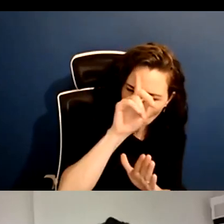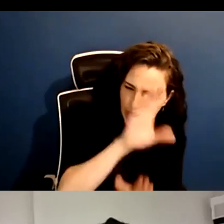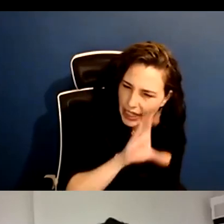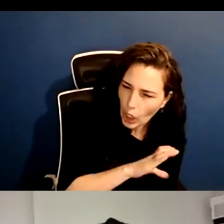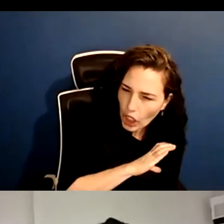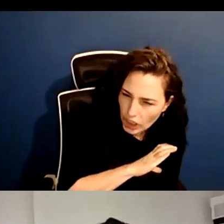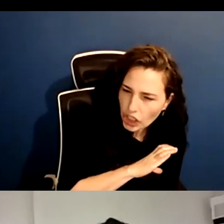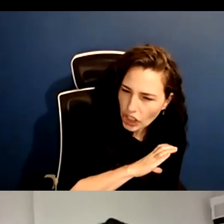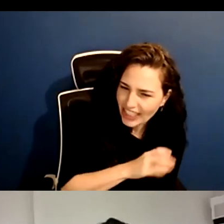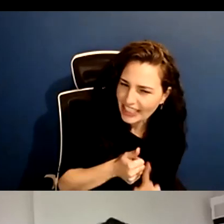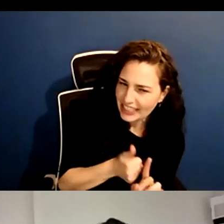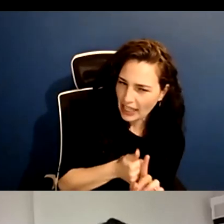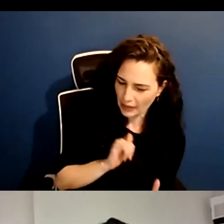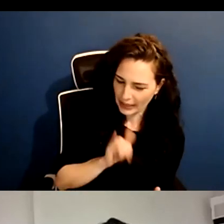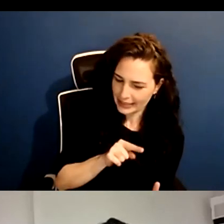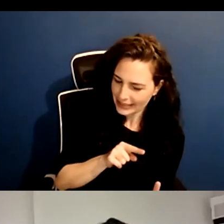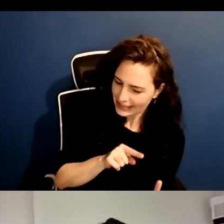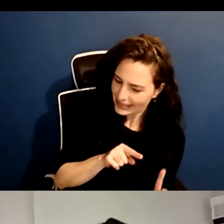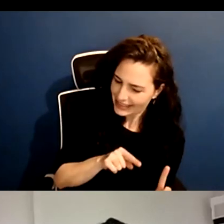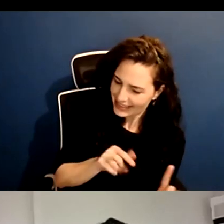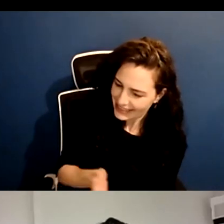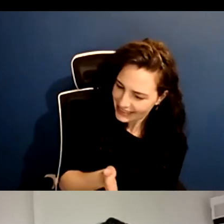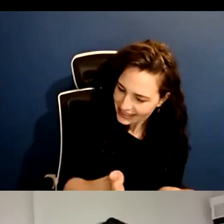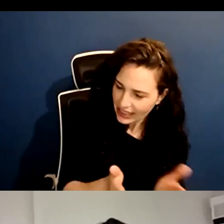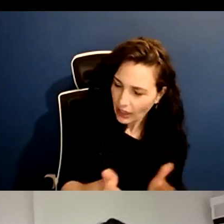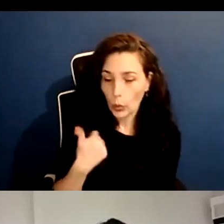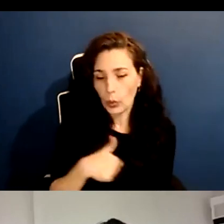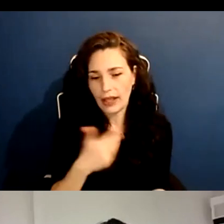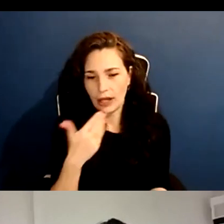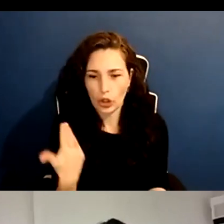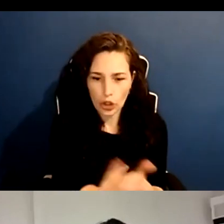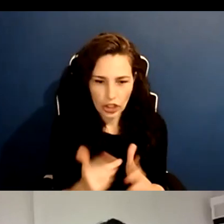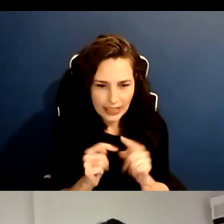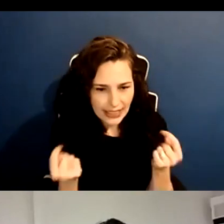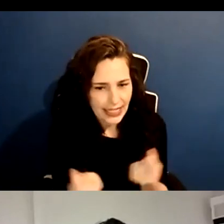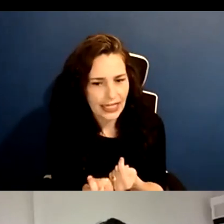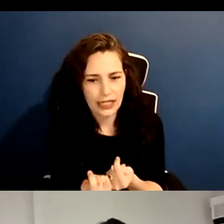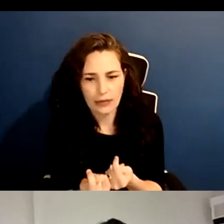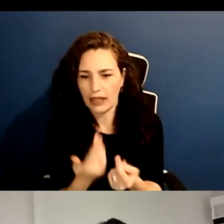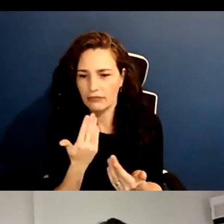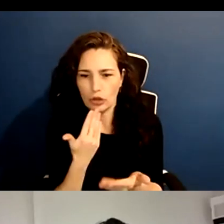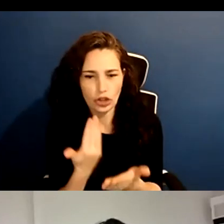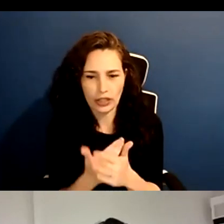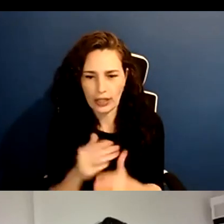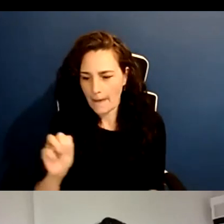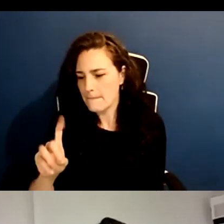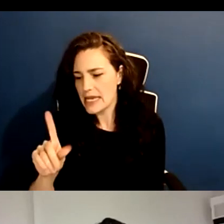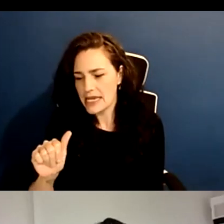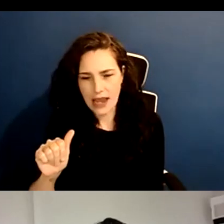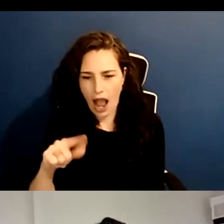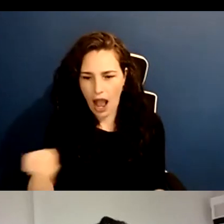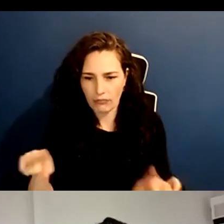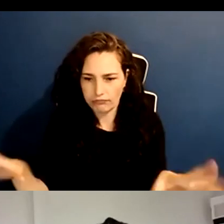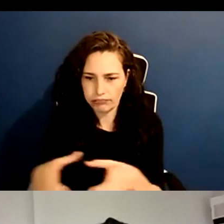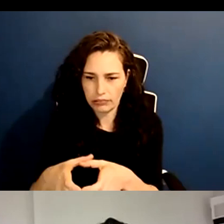you have to have a really good team that really like believe in your story. And when you call them, even if you don't have any money, they'll show up,